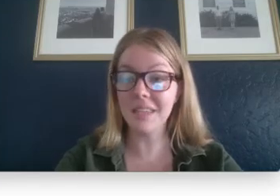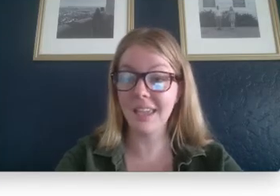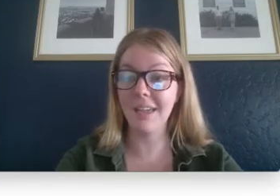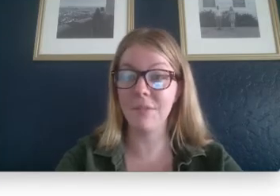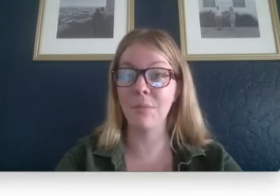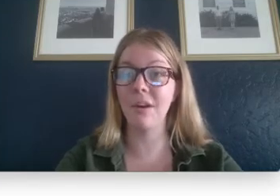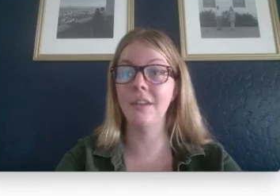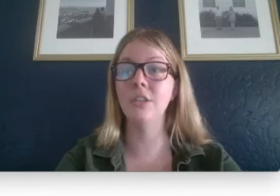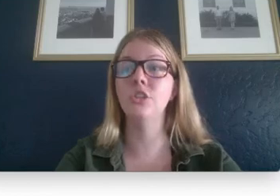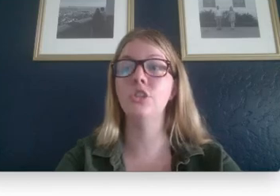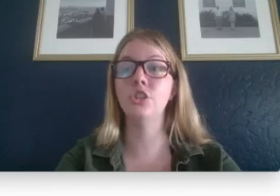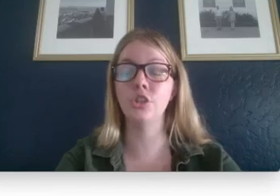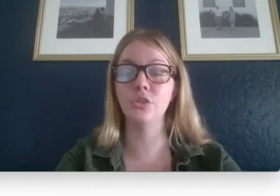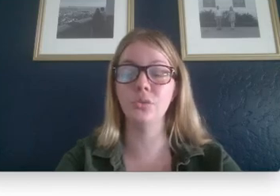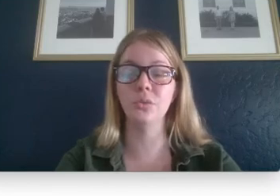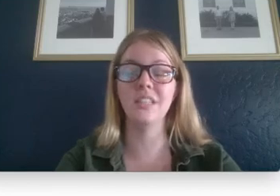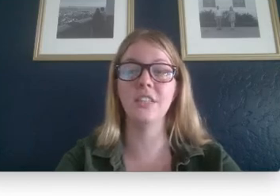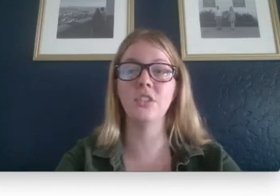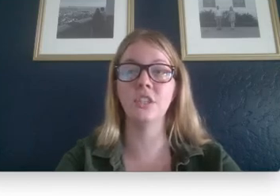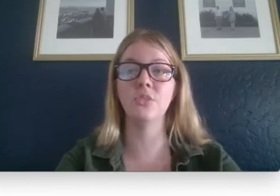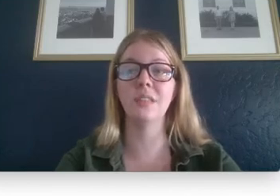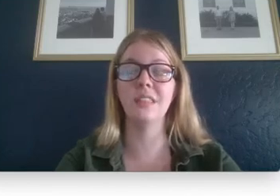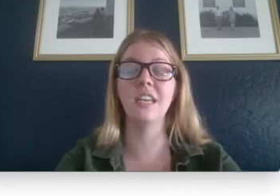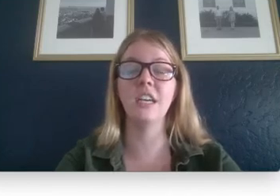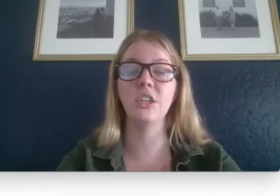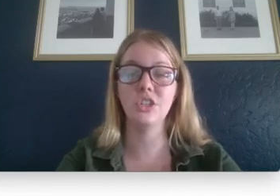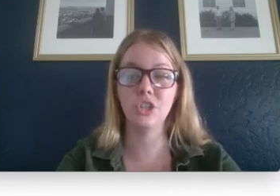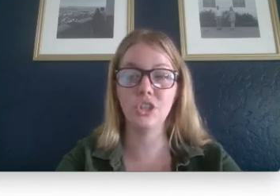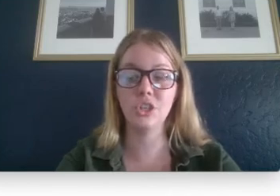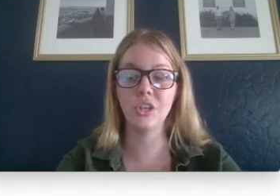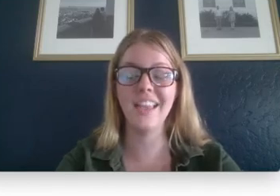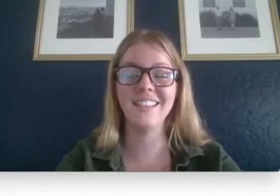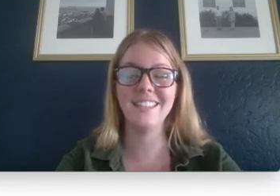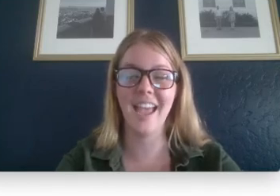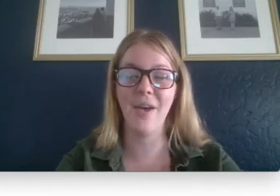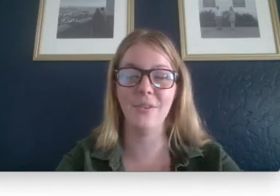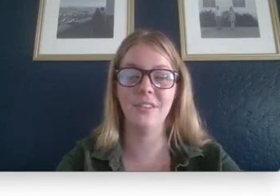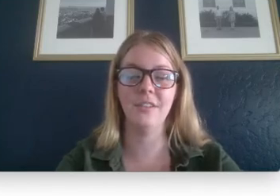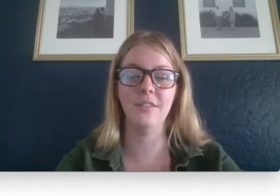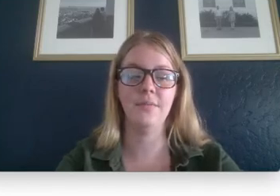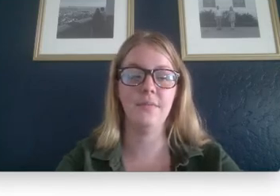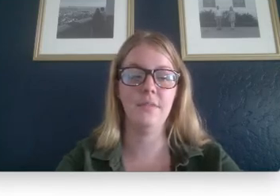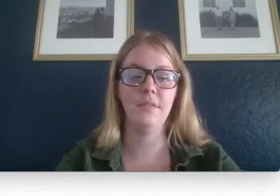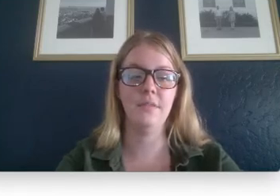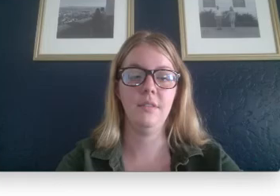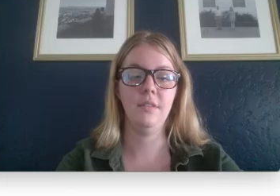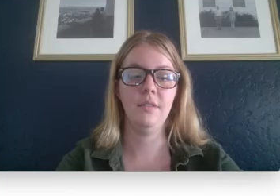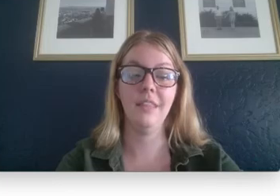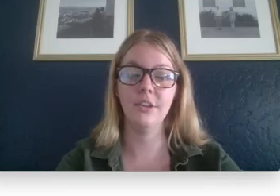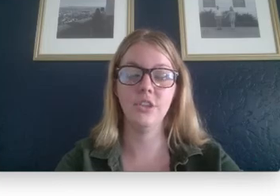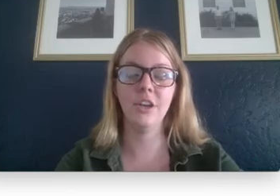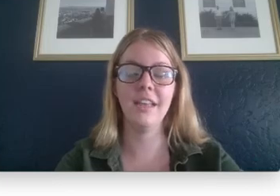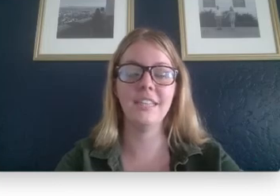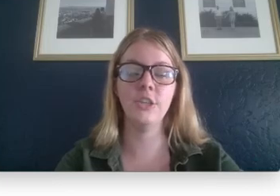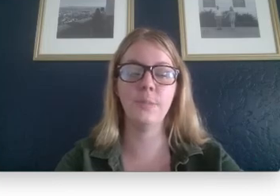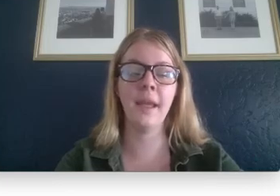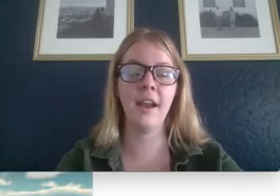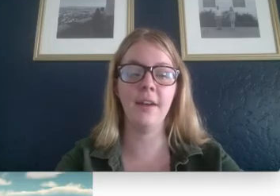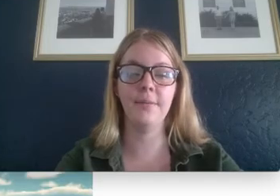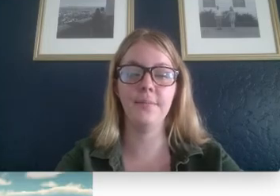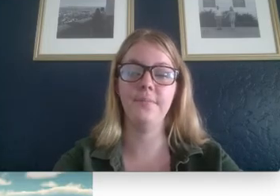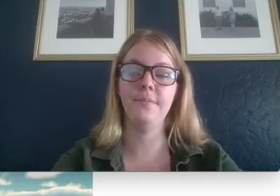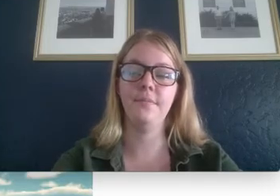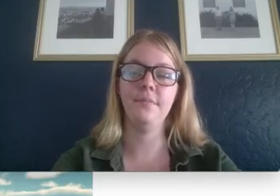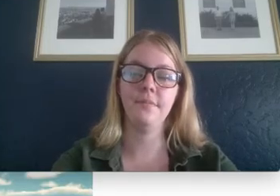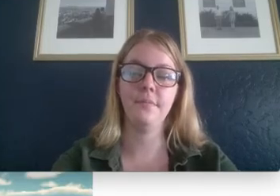I'm thinking of the word shoes. That starts with the sh sound. There's your SH